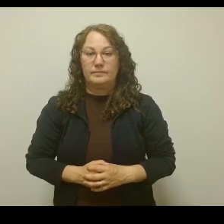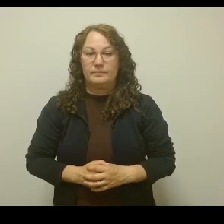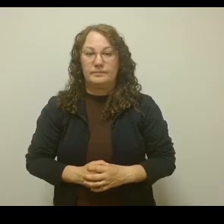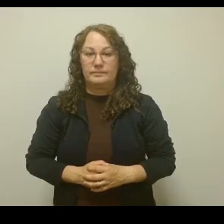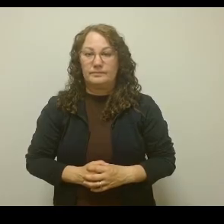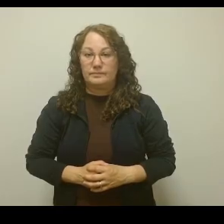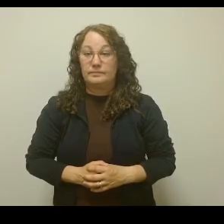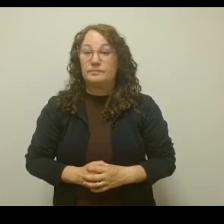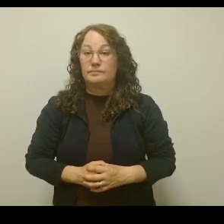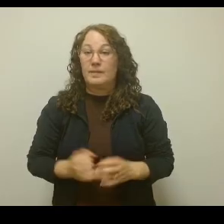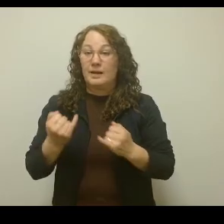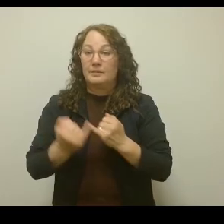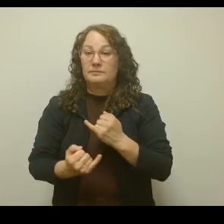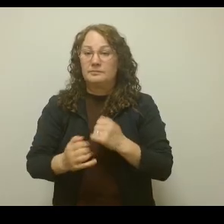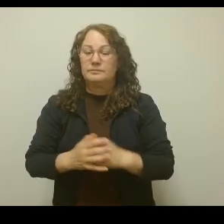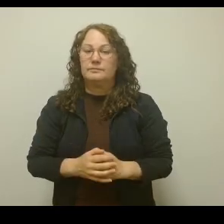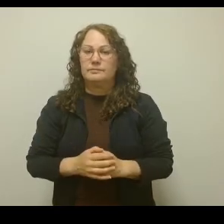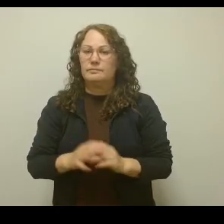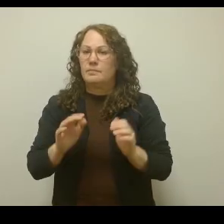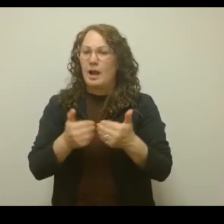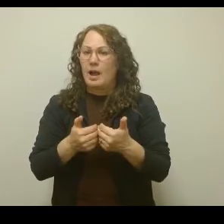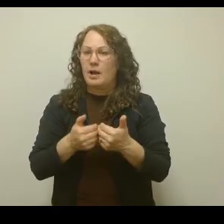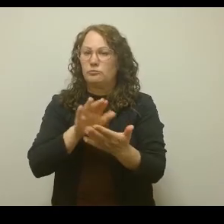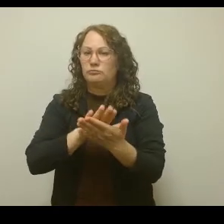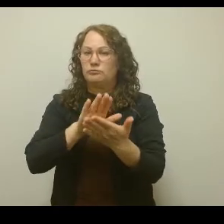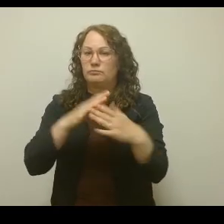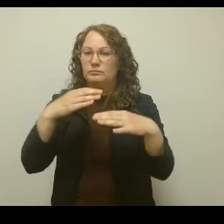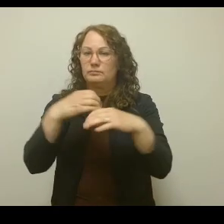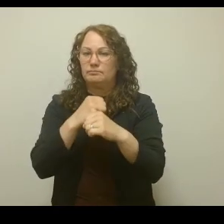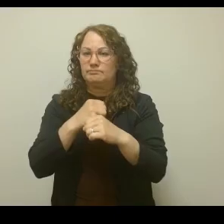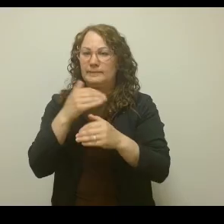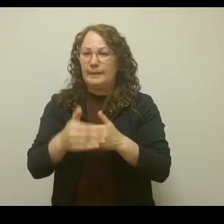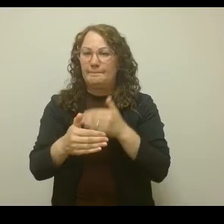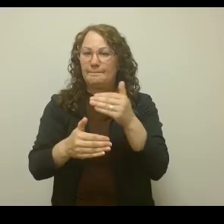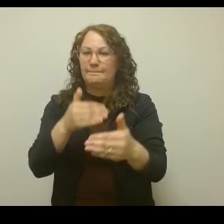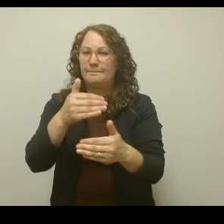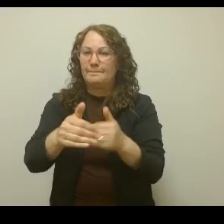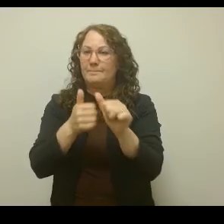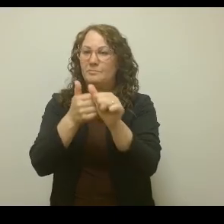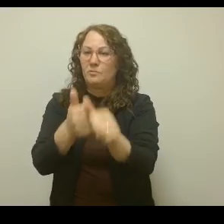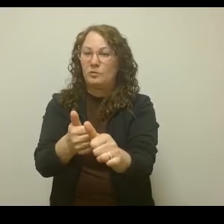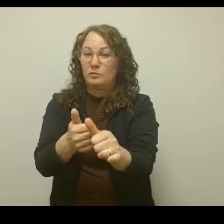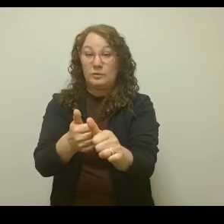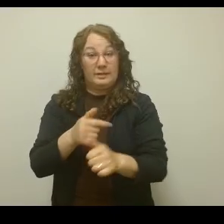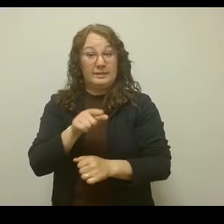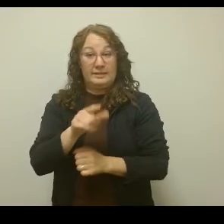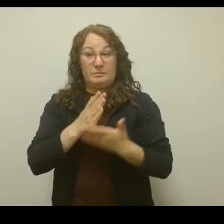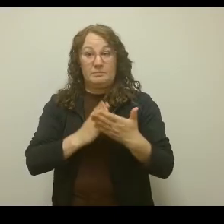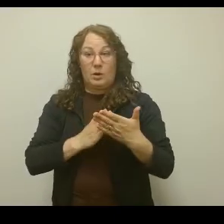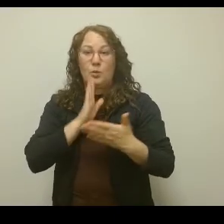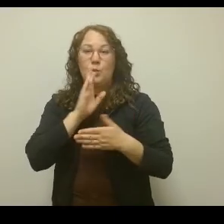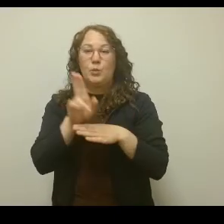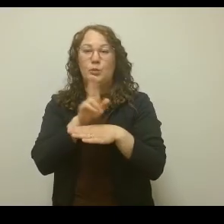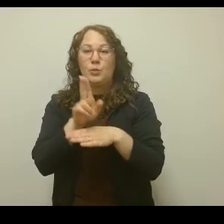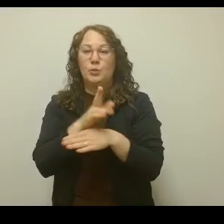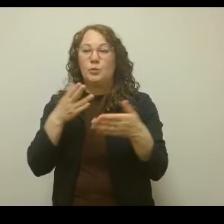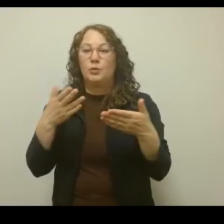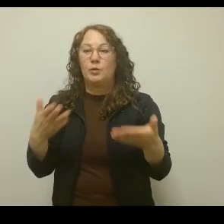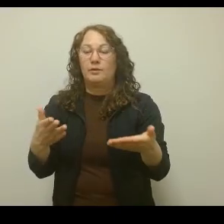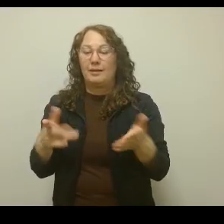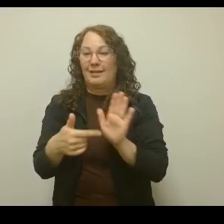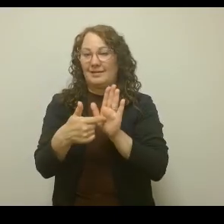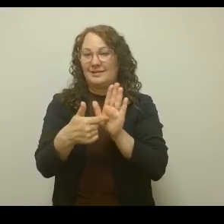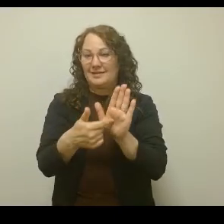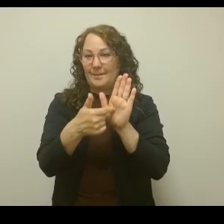And finally, what steps can I use to write an academic summary? So for this part of the presentation, we will be using a